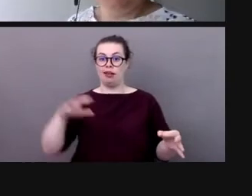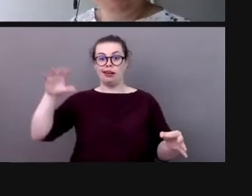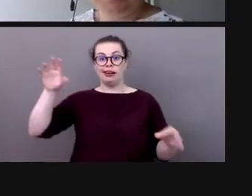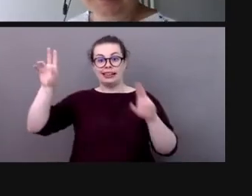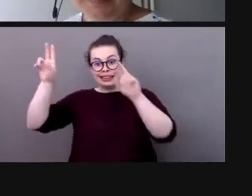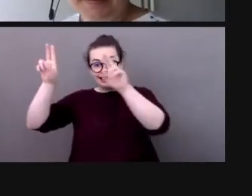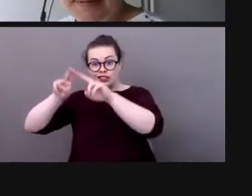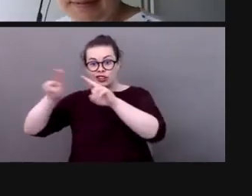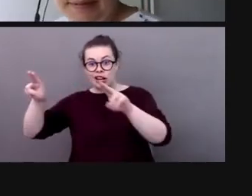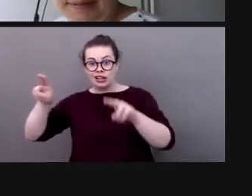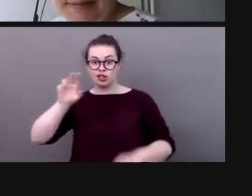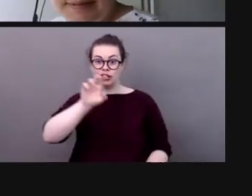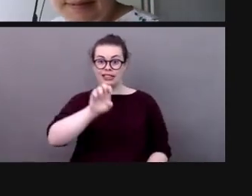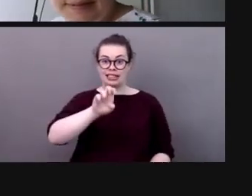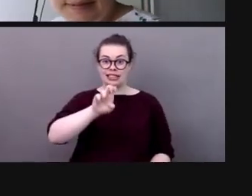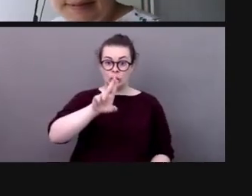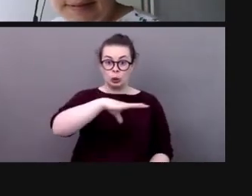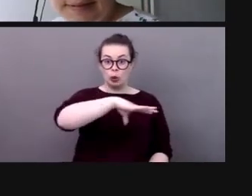Well,